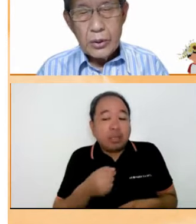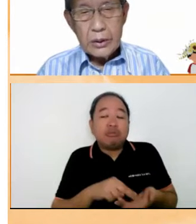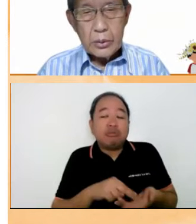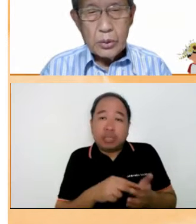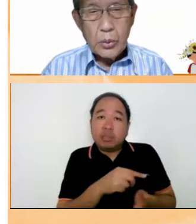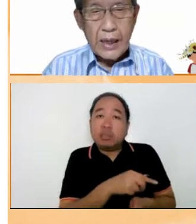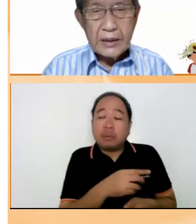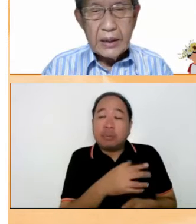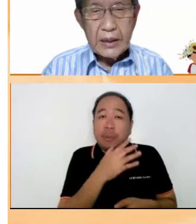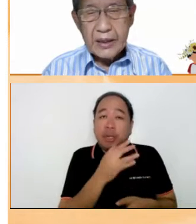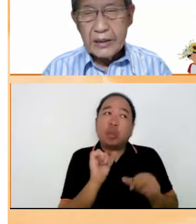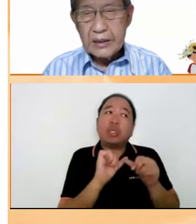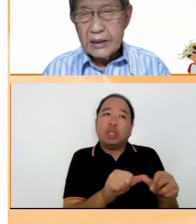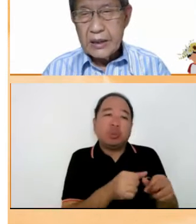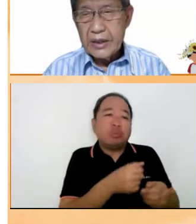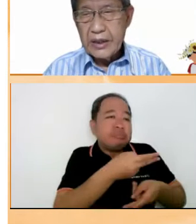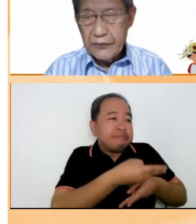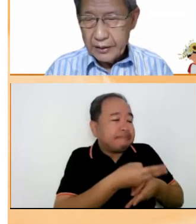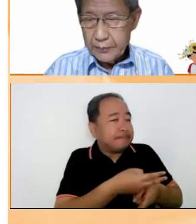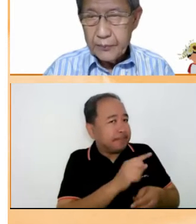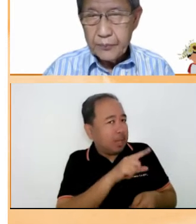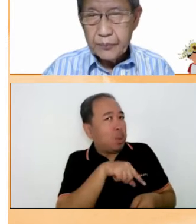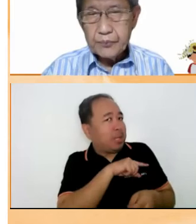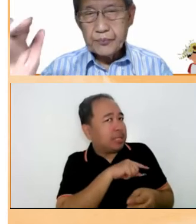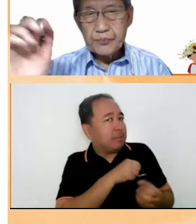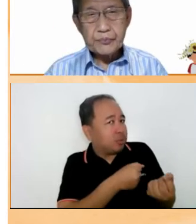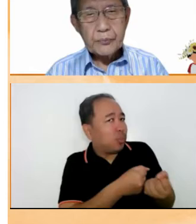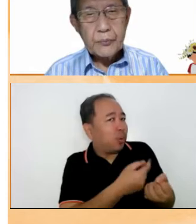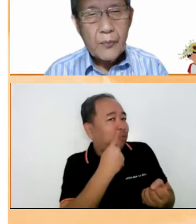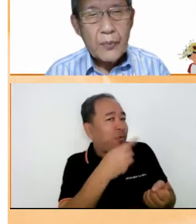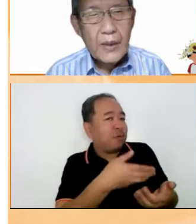continue good quality parental caregiving.